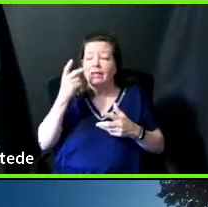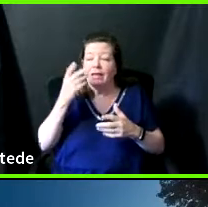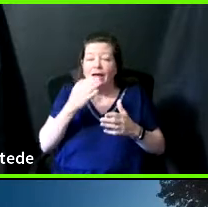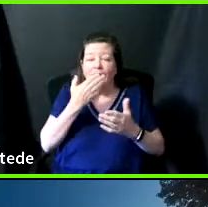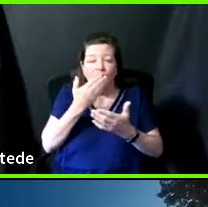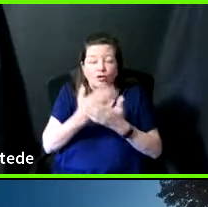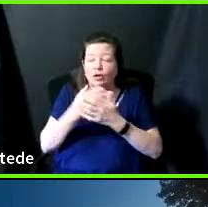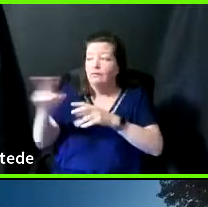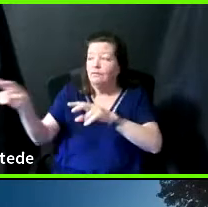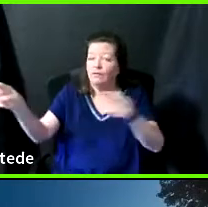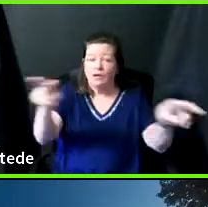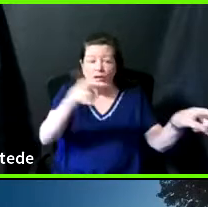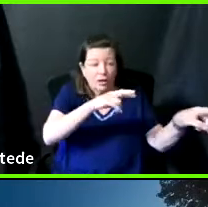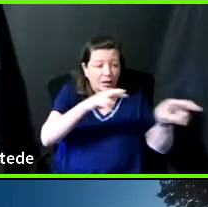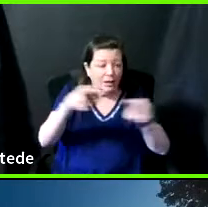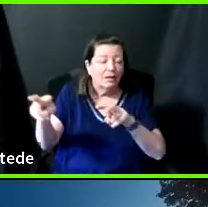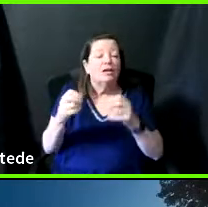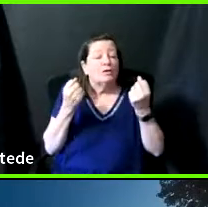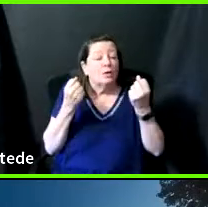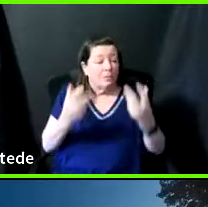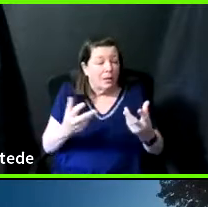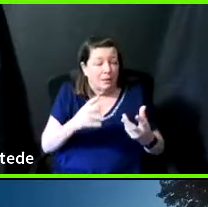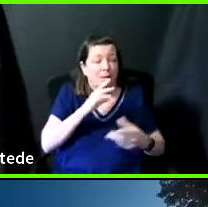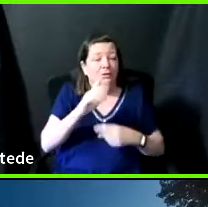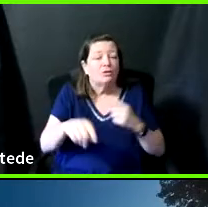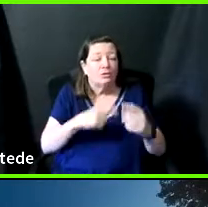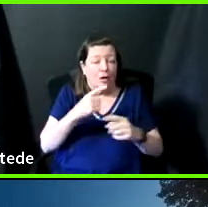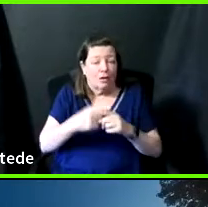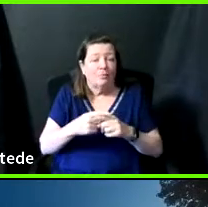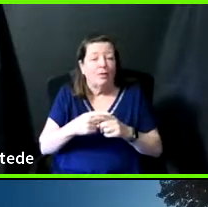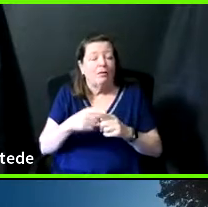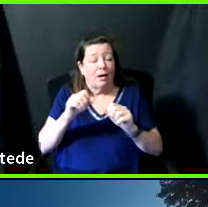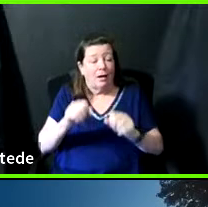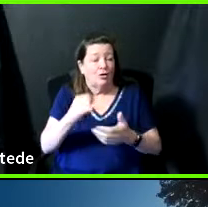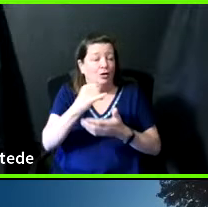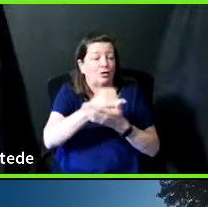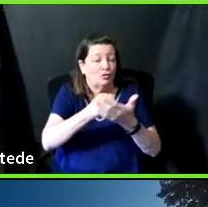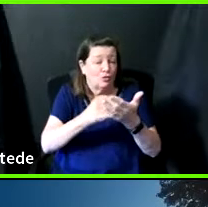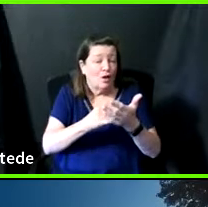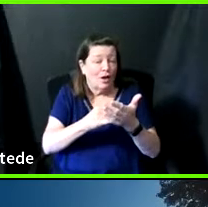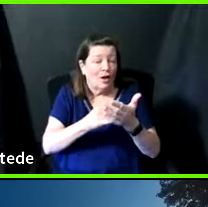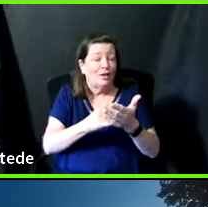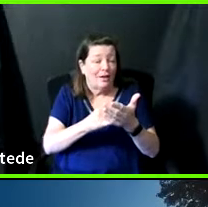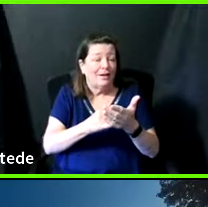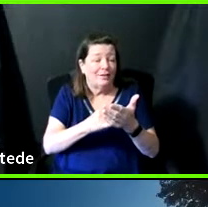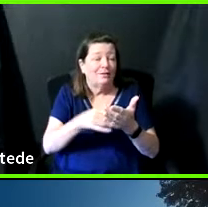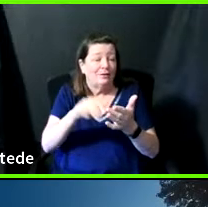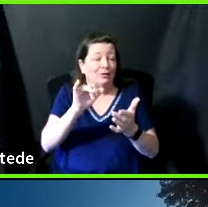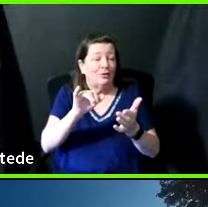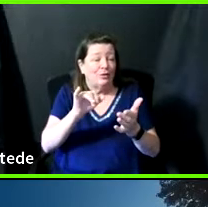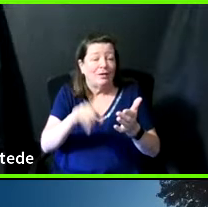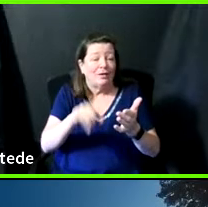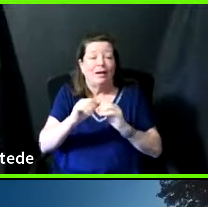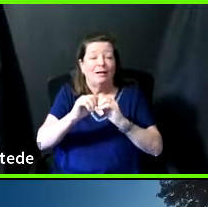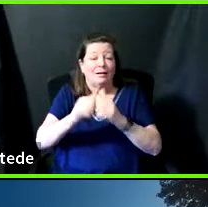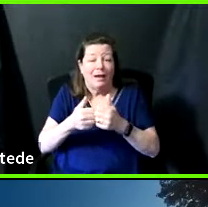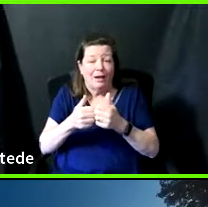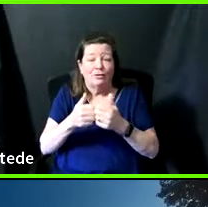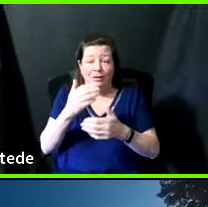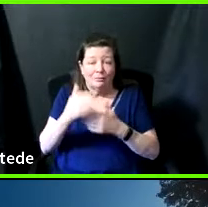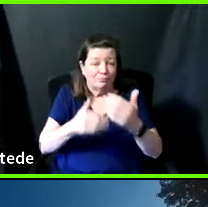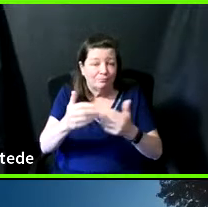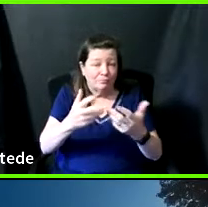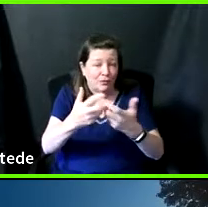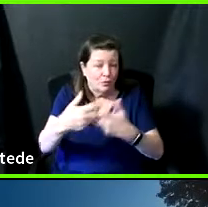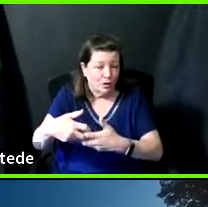lot of the things that you talk about, I could probably draw lines to that and how it plays out.